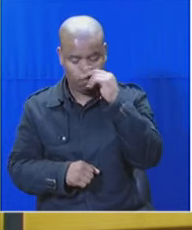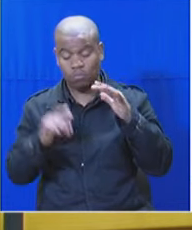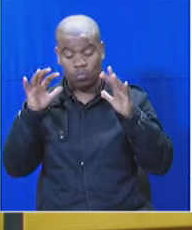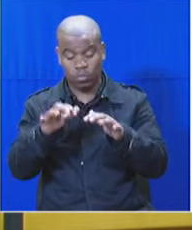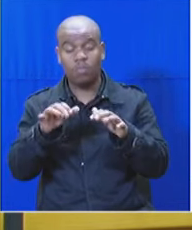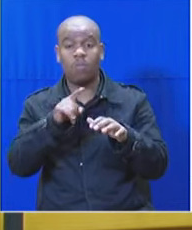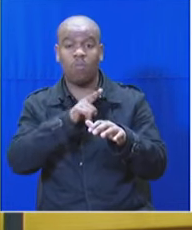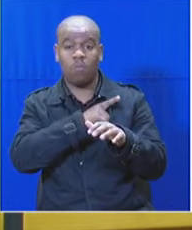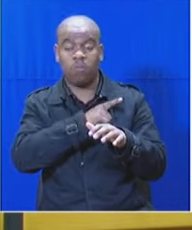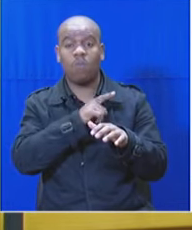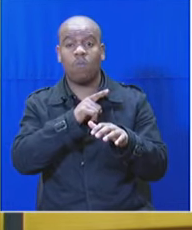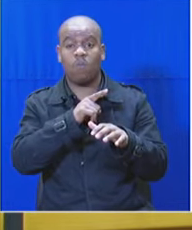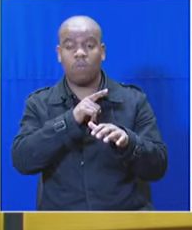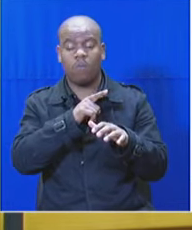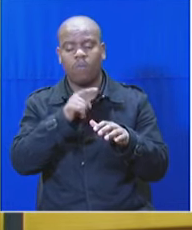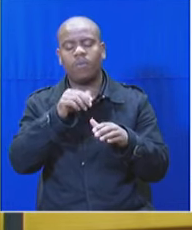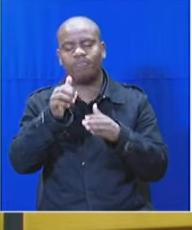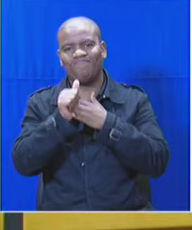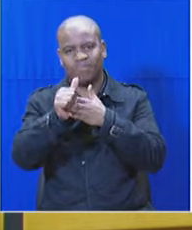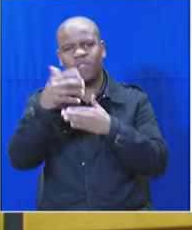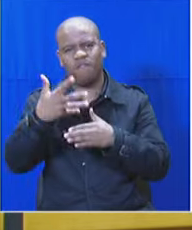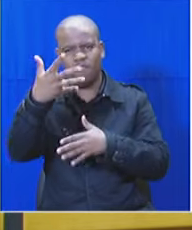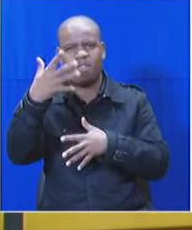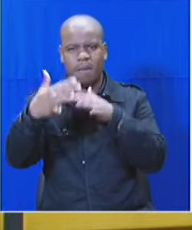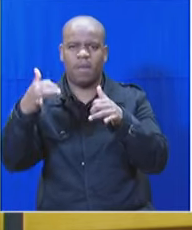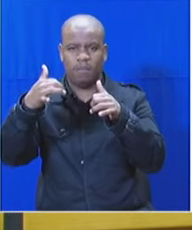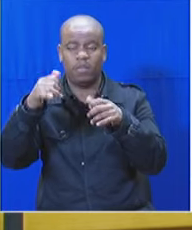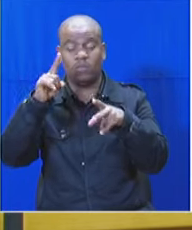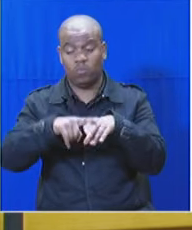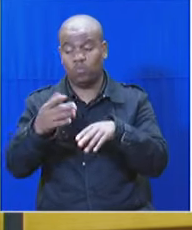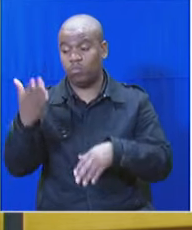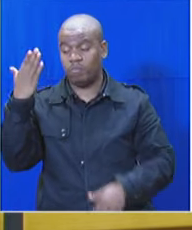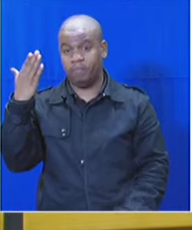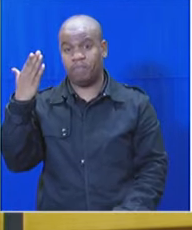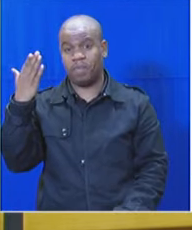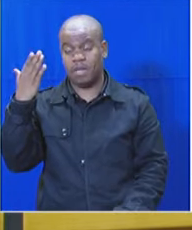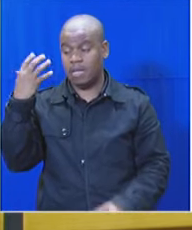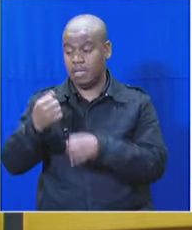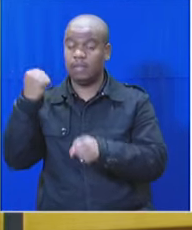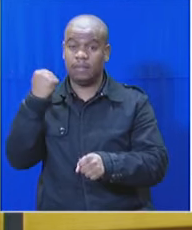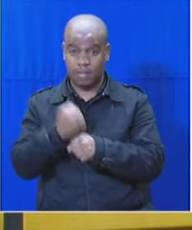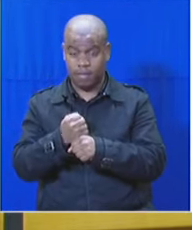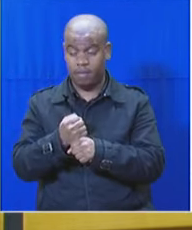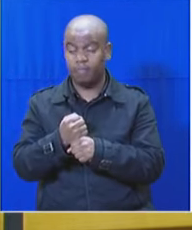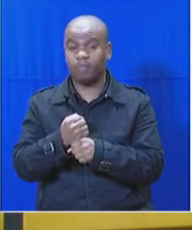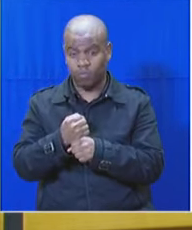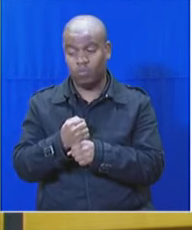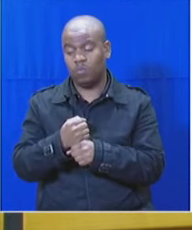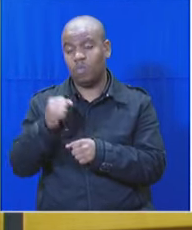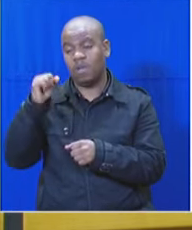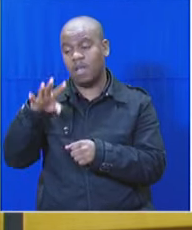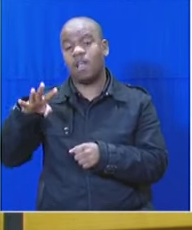5th Democratic Parliament as voted for exactly a year ago on the 7th of May 2014 through the